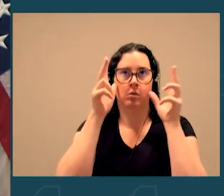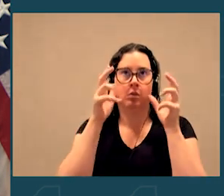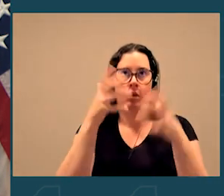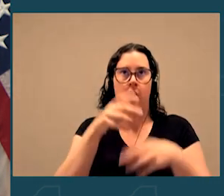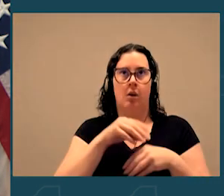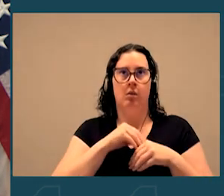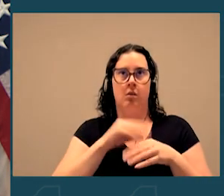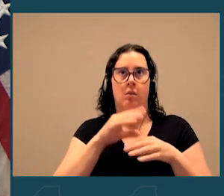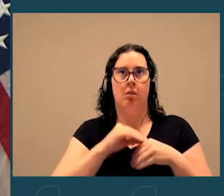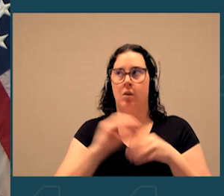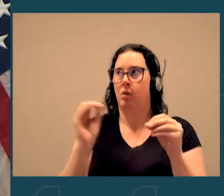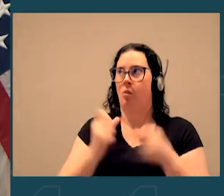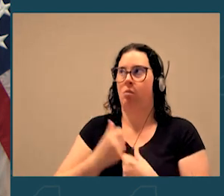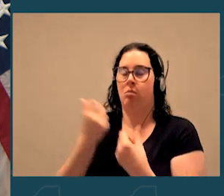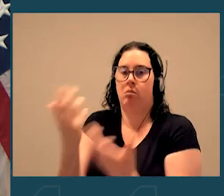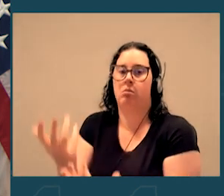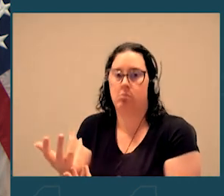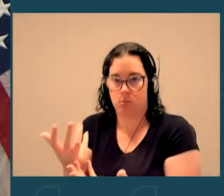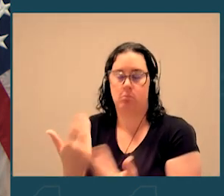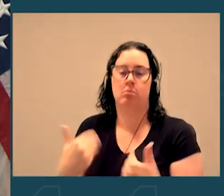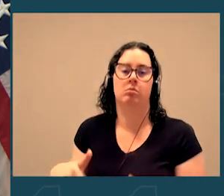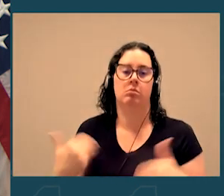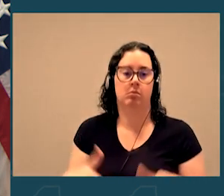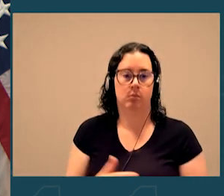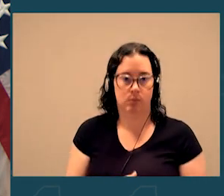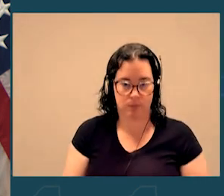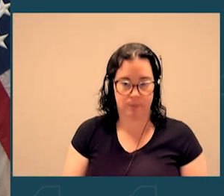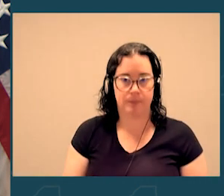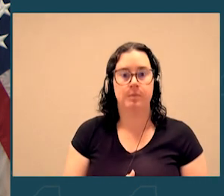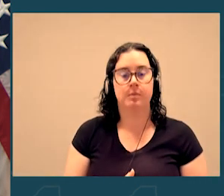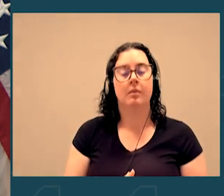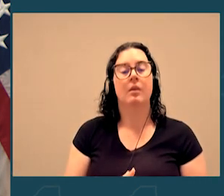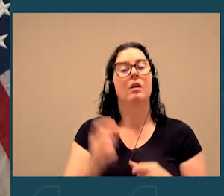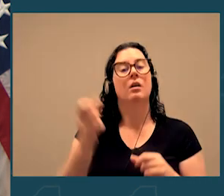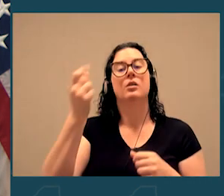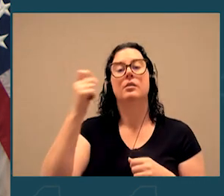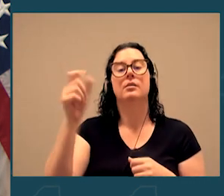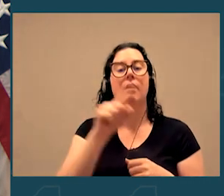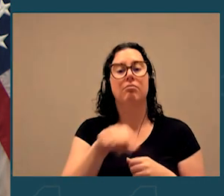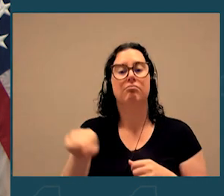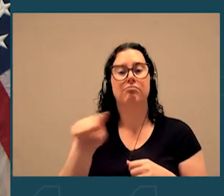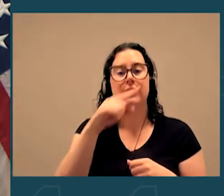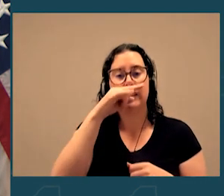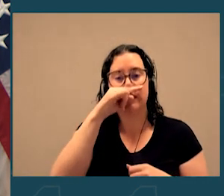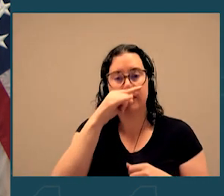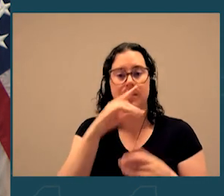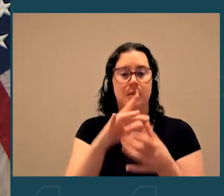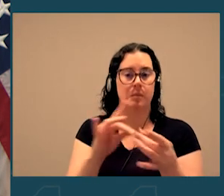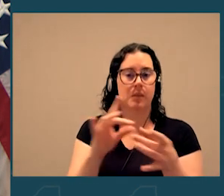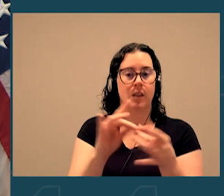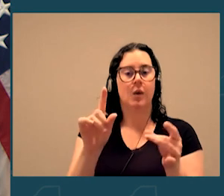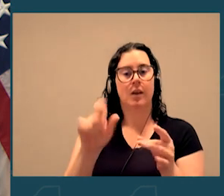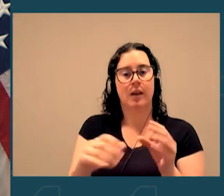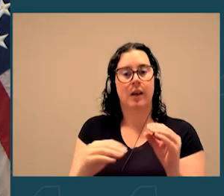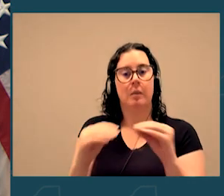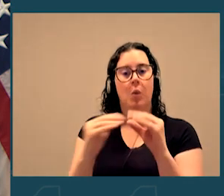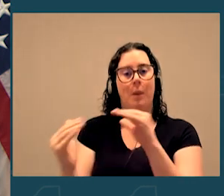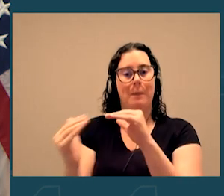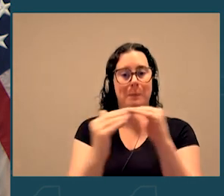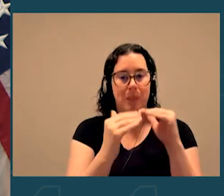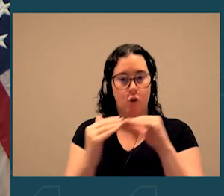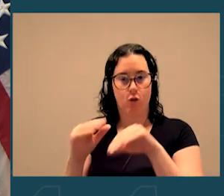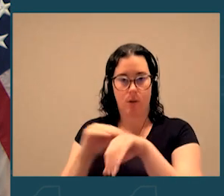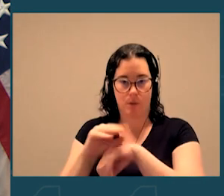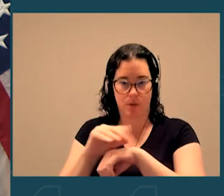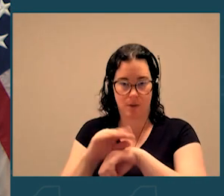I'm in awe of these kids. But these kids said to me, I said, what should we do? They said we should need more peer counseling.